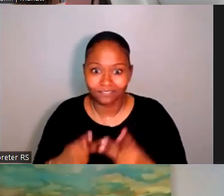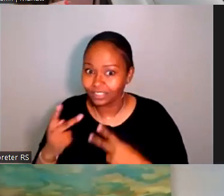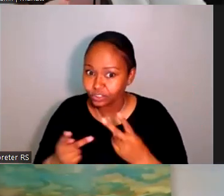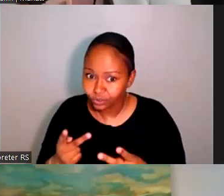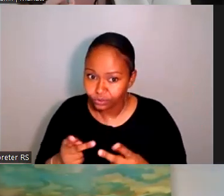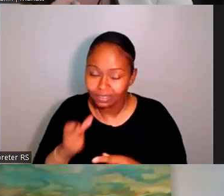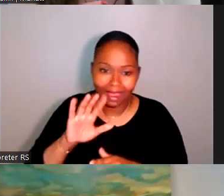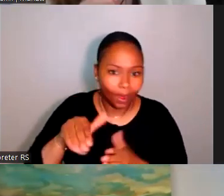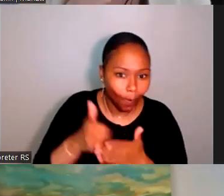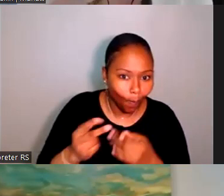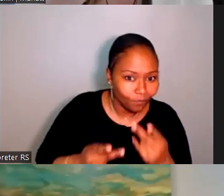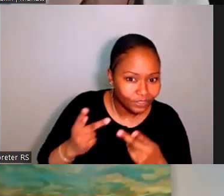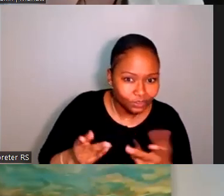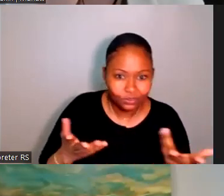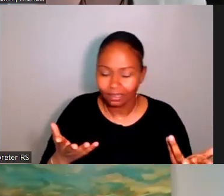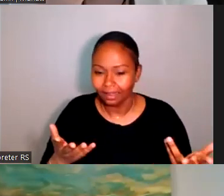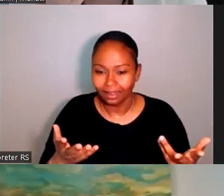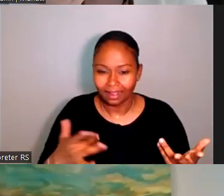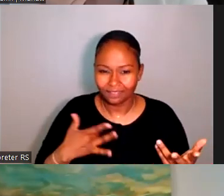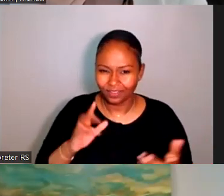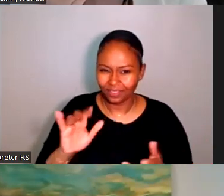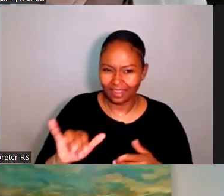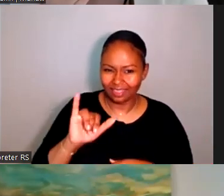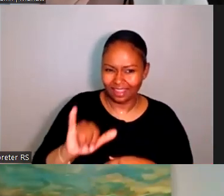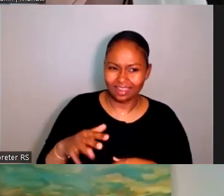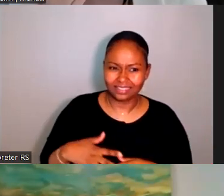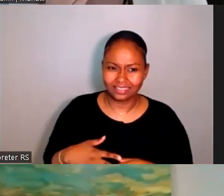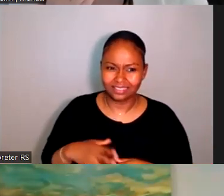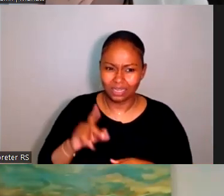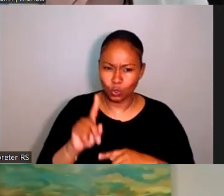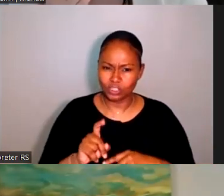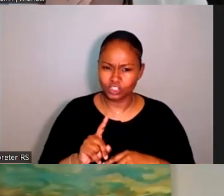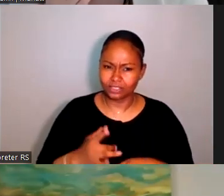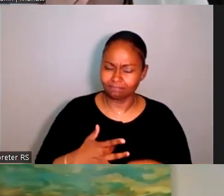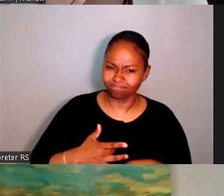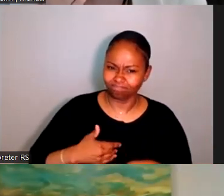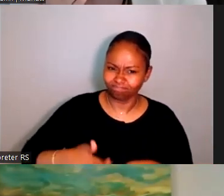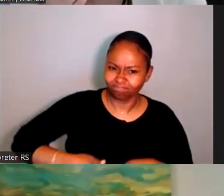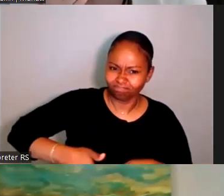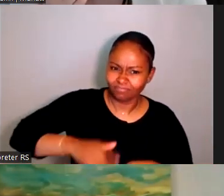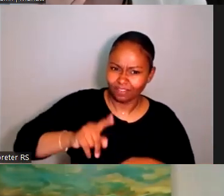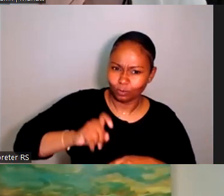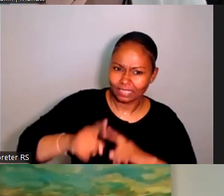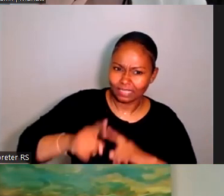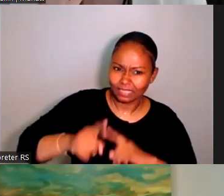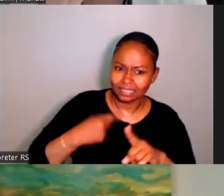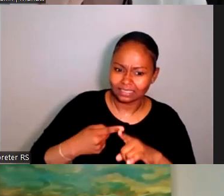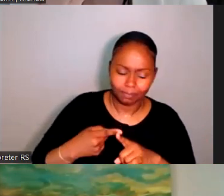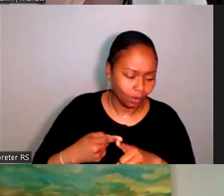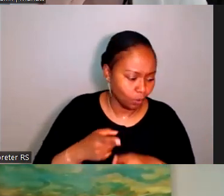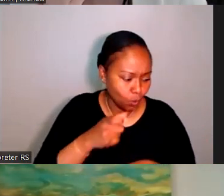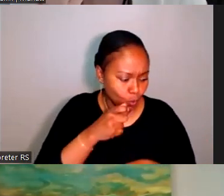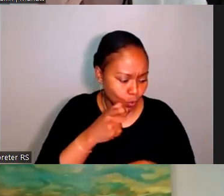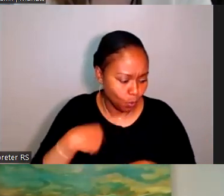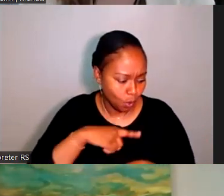all visitors. So I feel like that fundamental question that was asked about sort of who are we